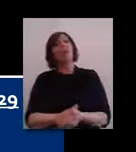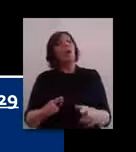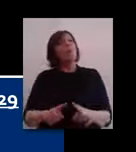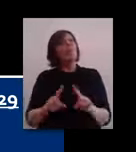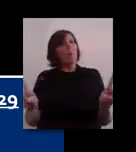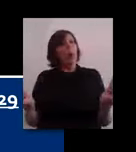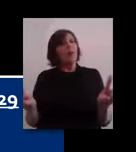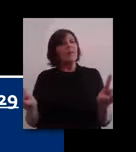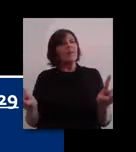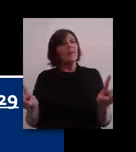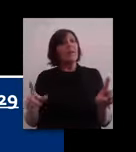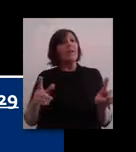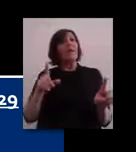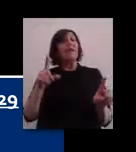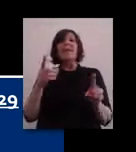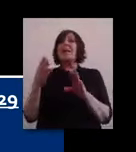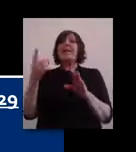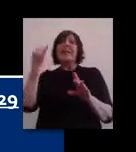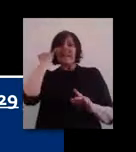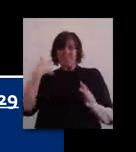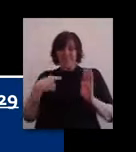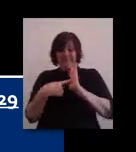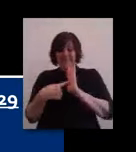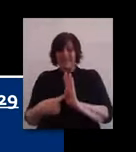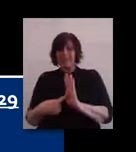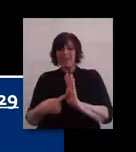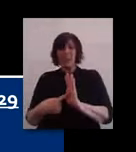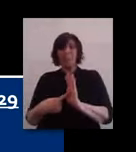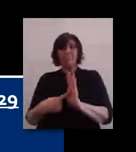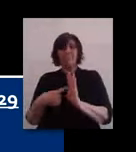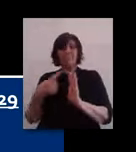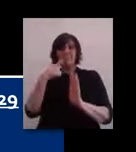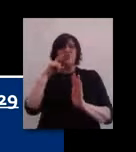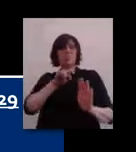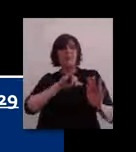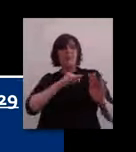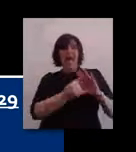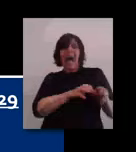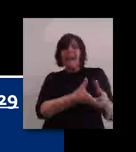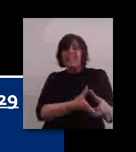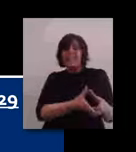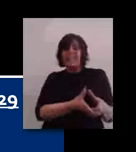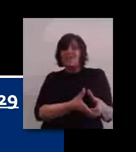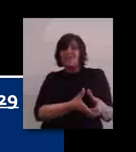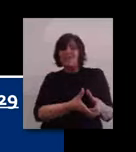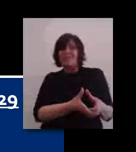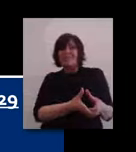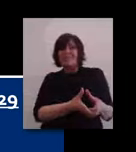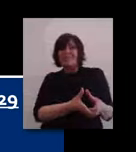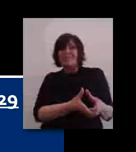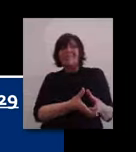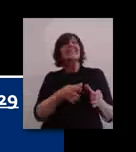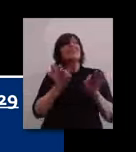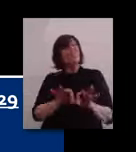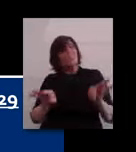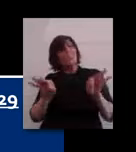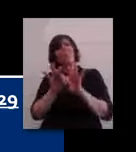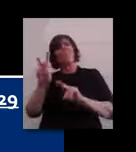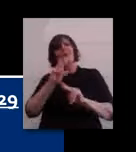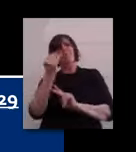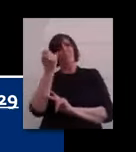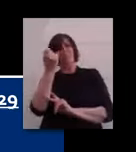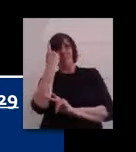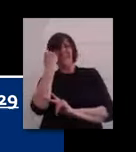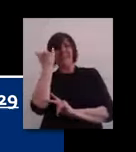isolation beforehand. You shouldn't be going about your business if you've been tested and you're symptomatic. So I think it's very important that people understand when